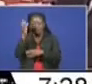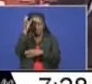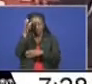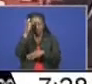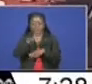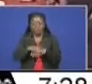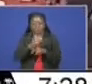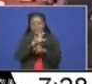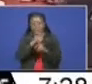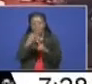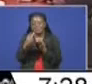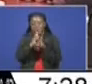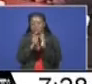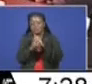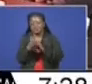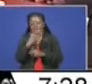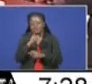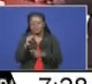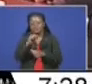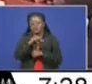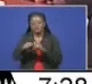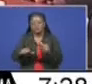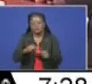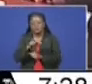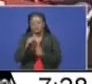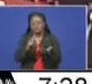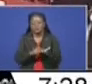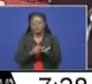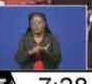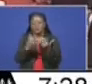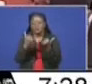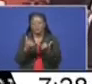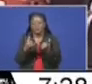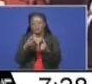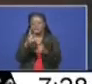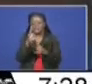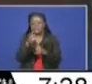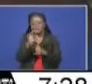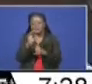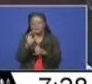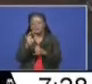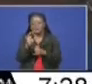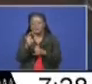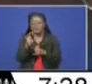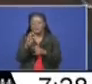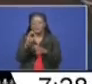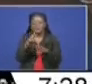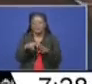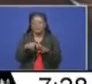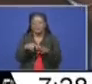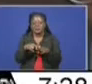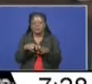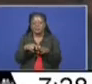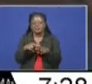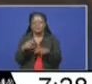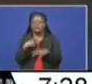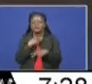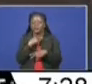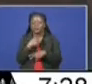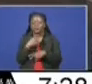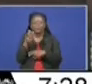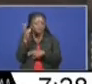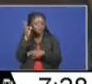media. Now into its 19th sitting, National Youth Parliament has allowed young Bahamians to their voices to be